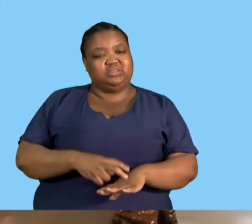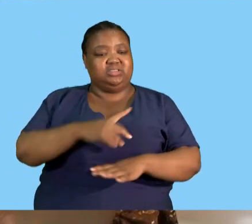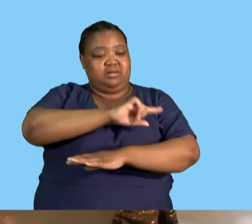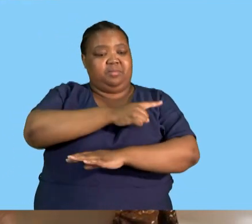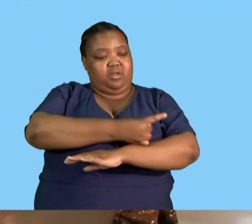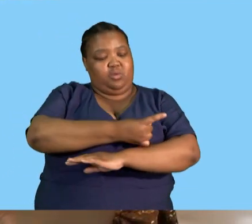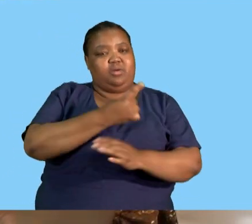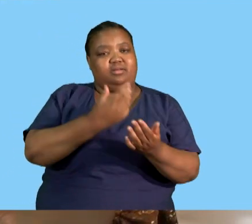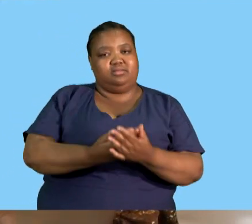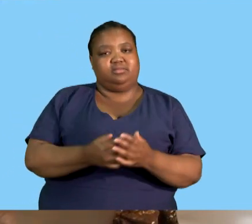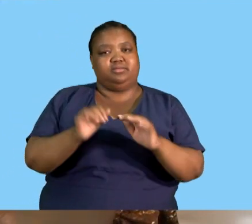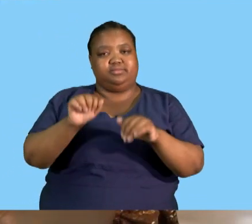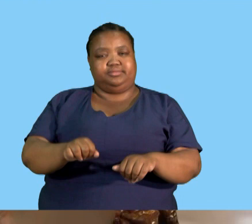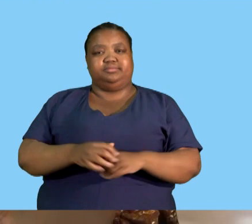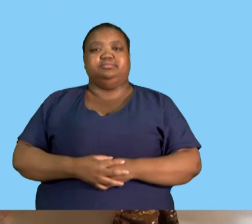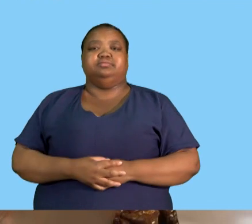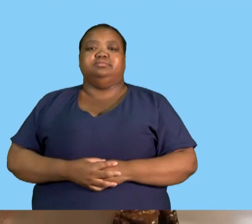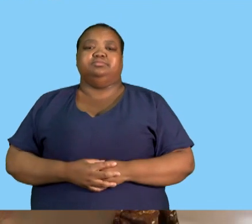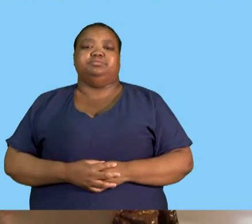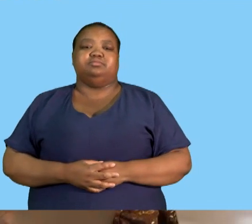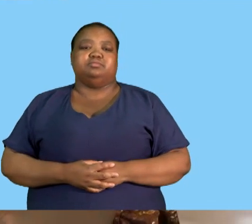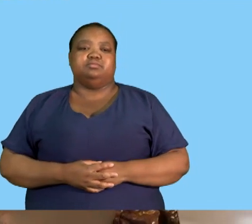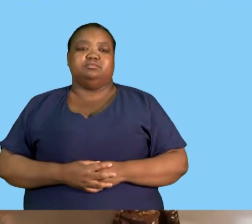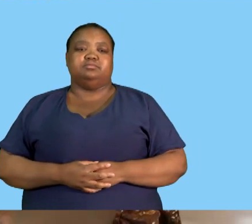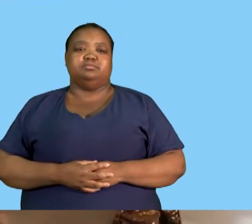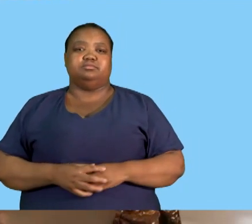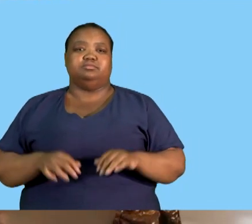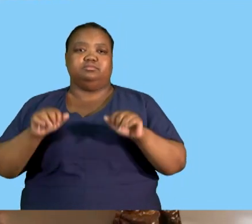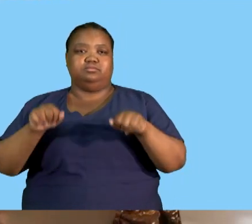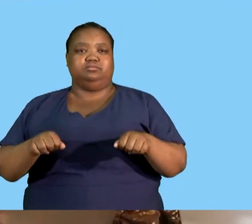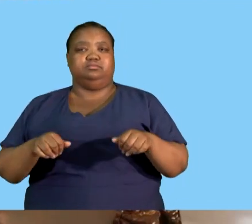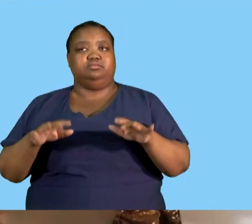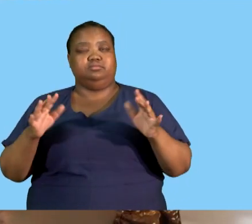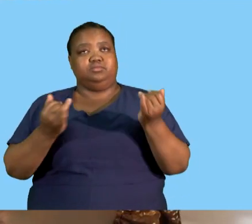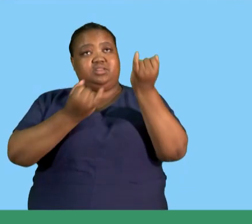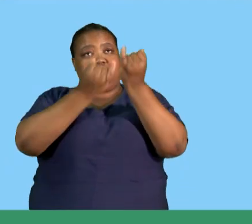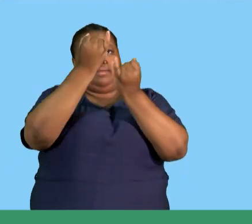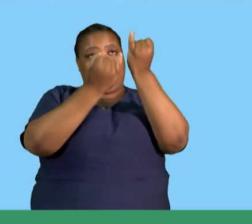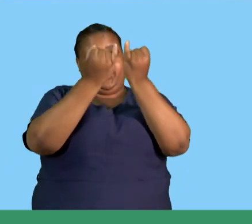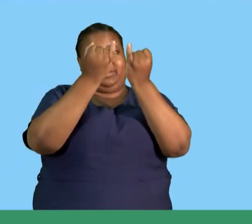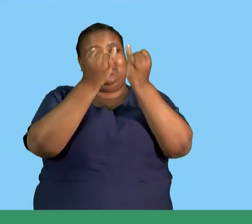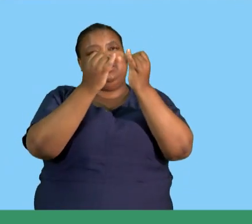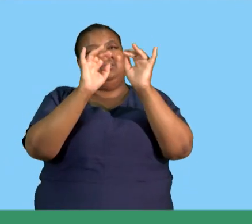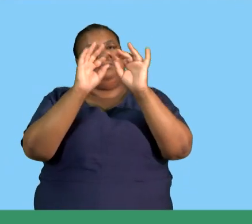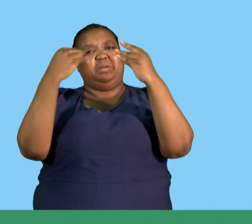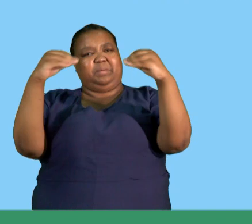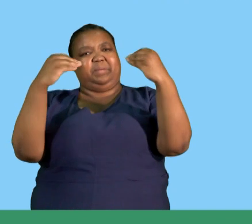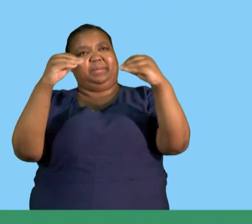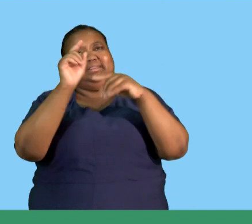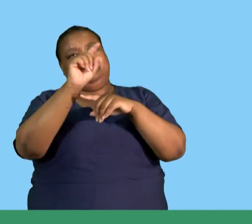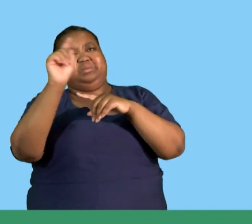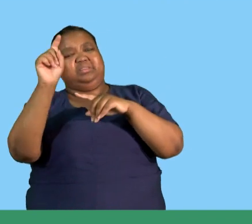power. Right. And then we get to the third one, or the third power, which is what? The power of competitors